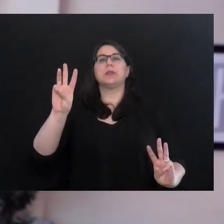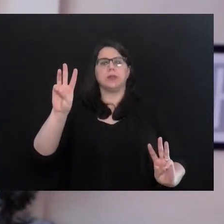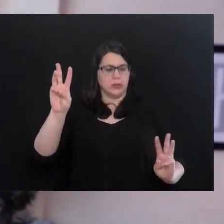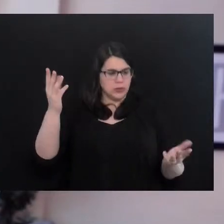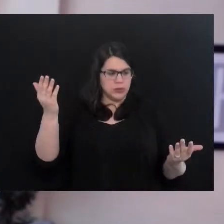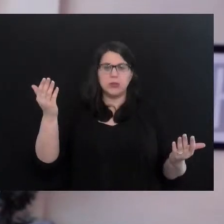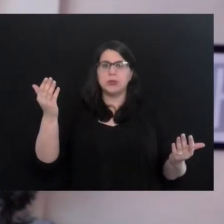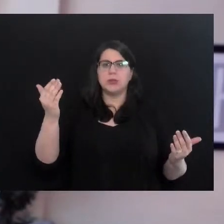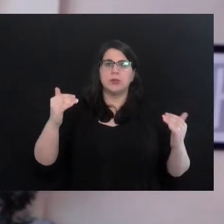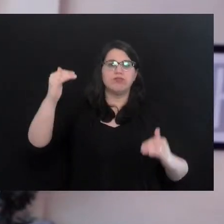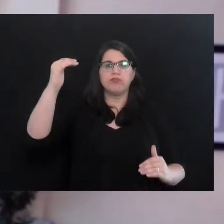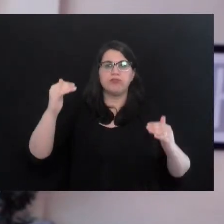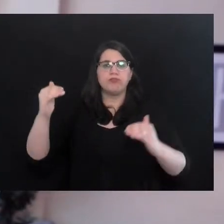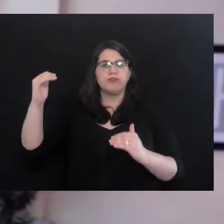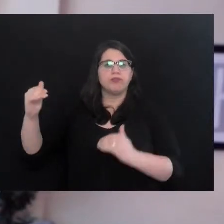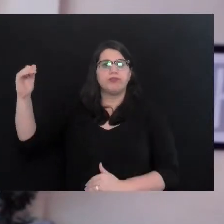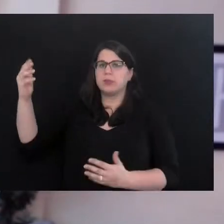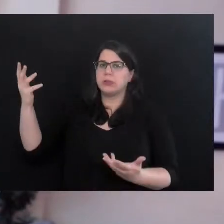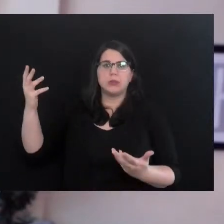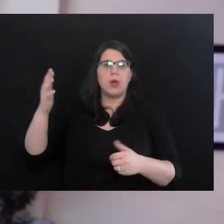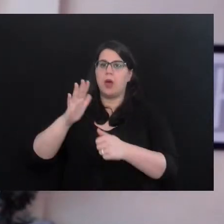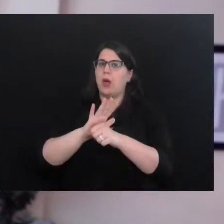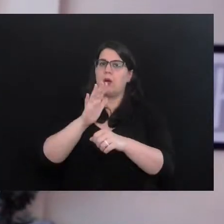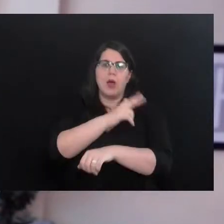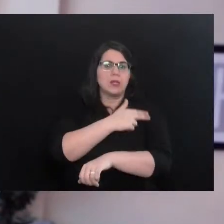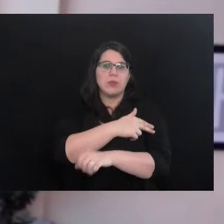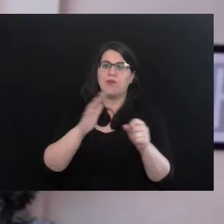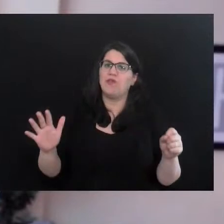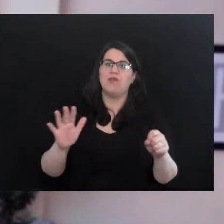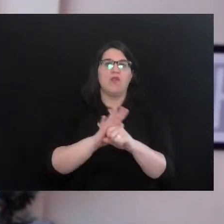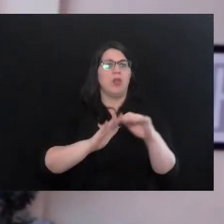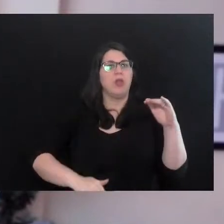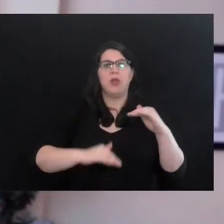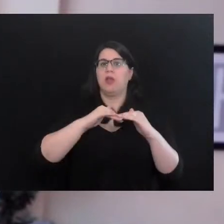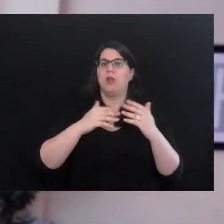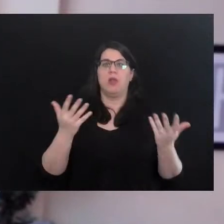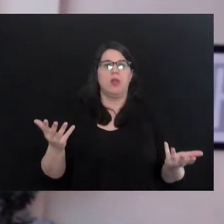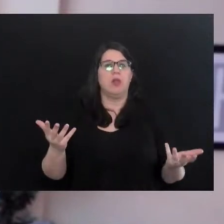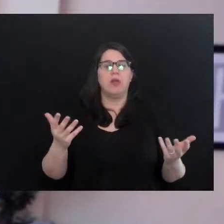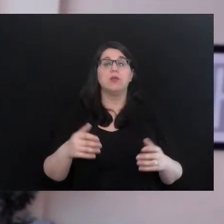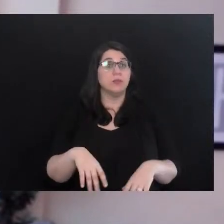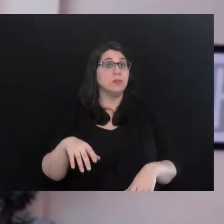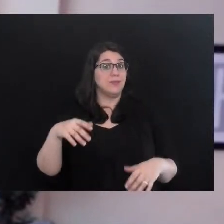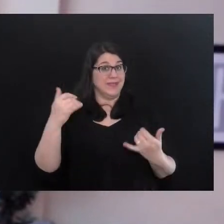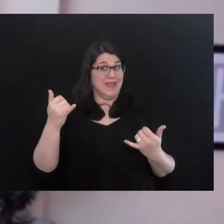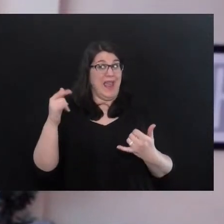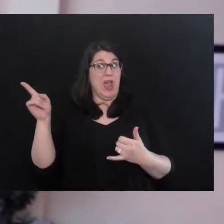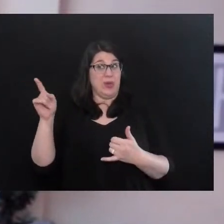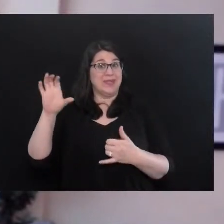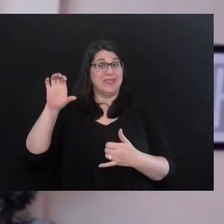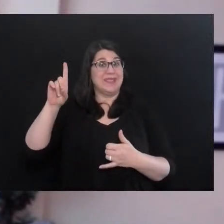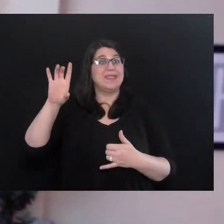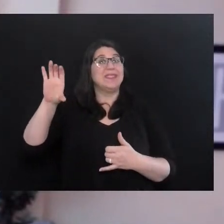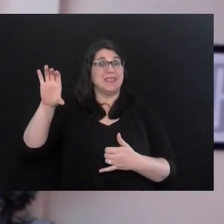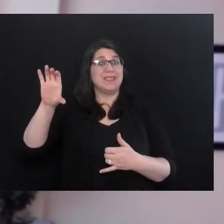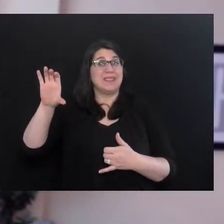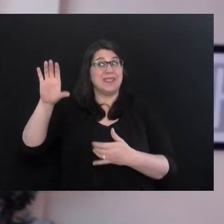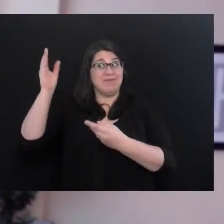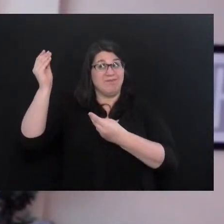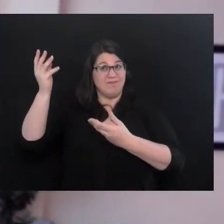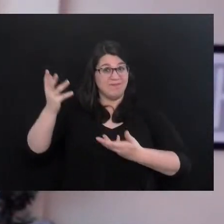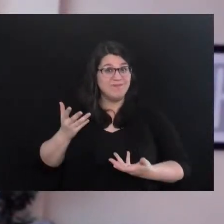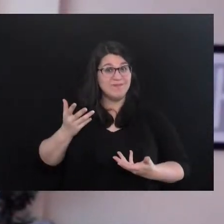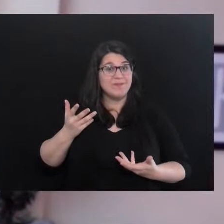hospital capacity is very constrained. We know from data from the CDC that if you're 50